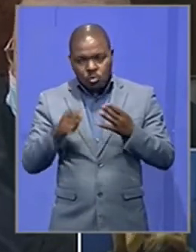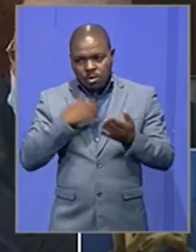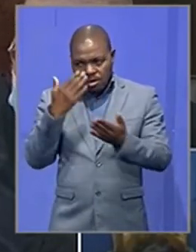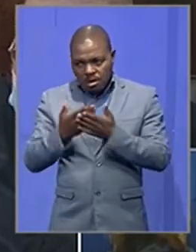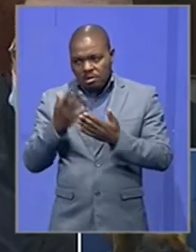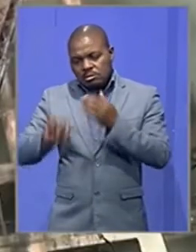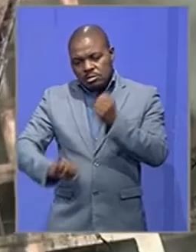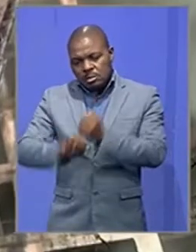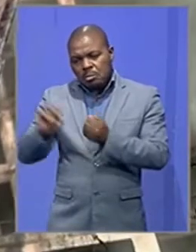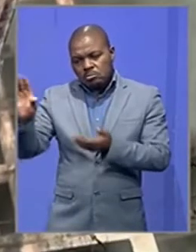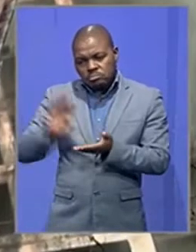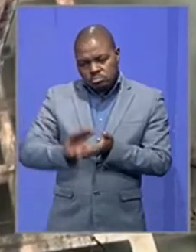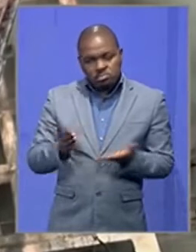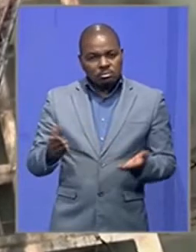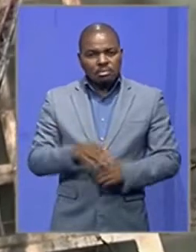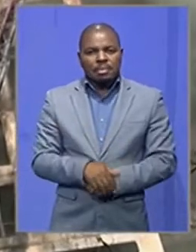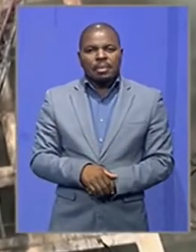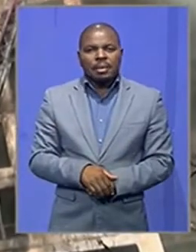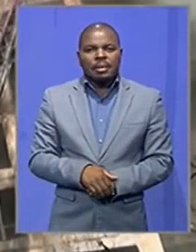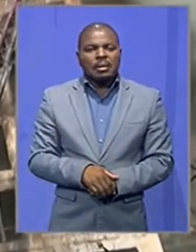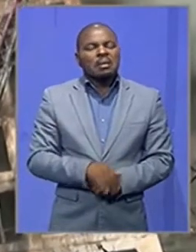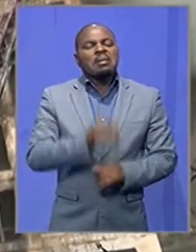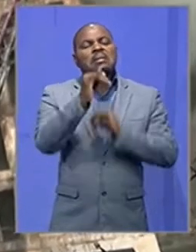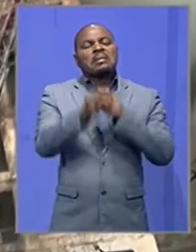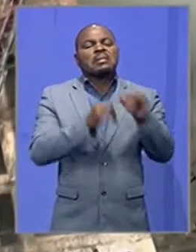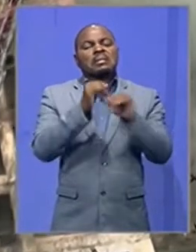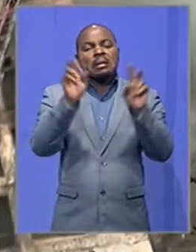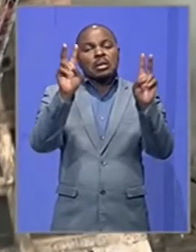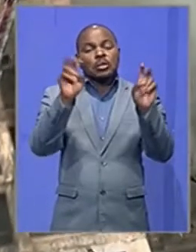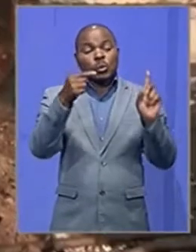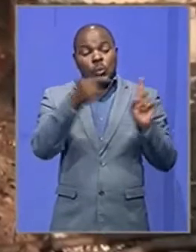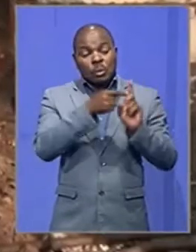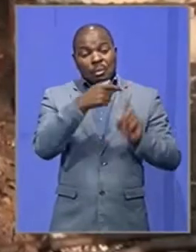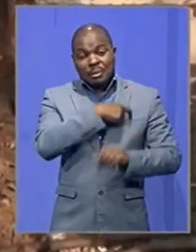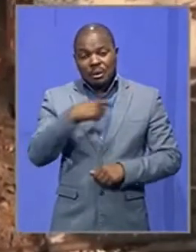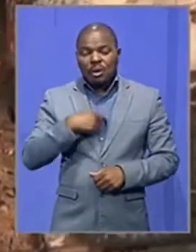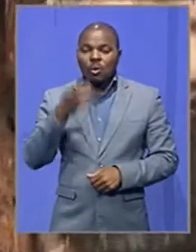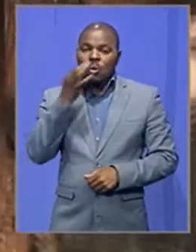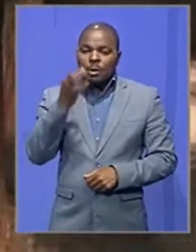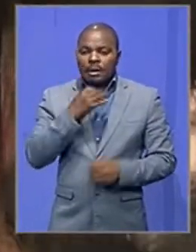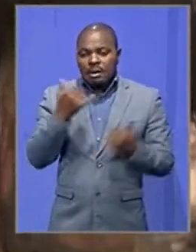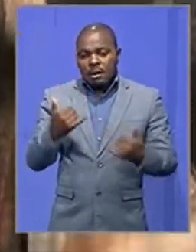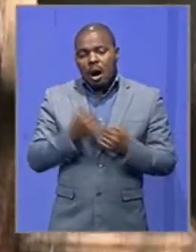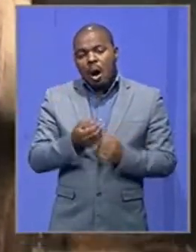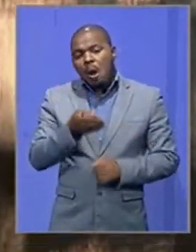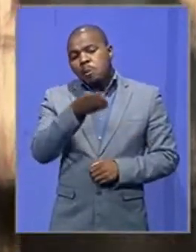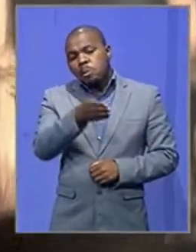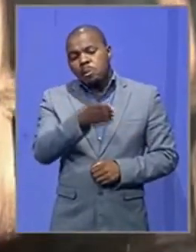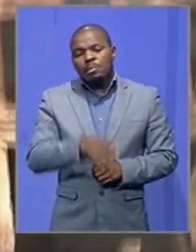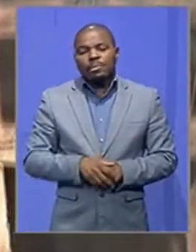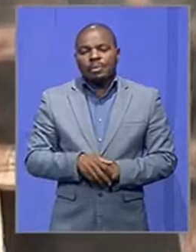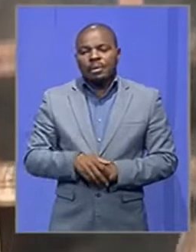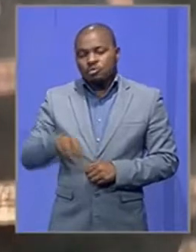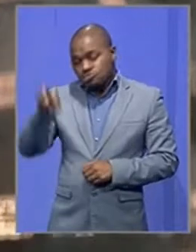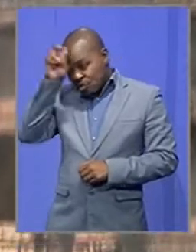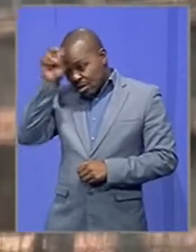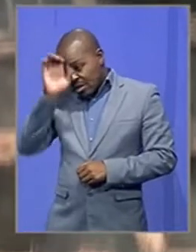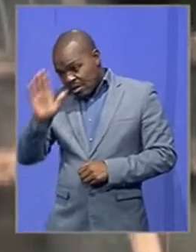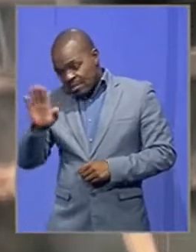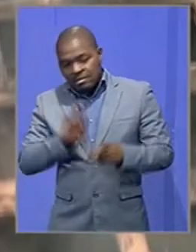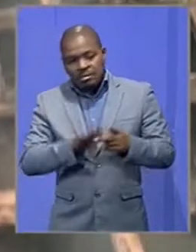sheet support. Fa ne a lebatsa merero ya dinaga di sele, Mopresidente o rile maemo a ga jaana a renang magareng ga Russia le Ukraine a